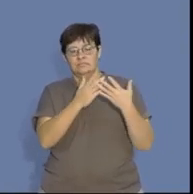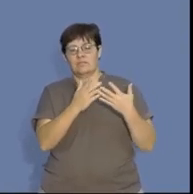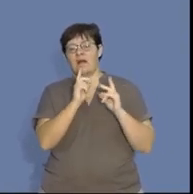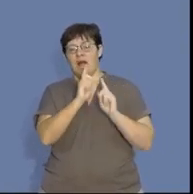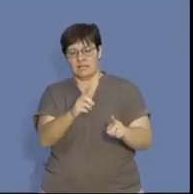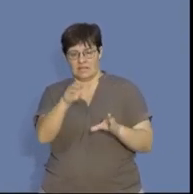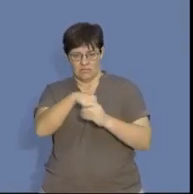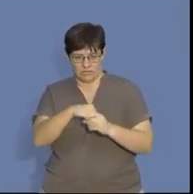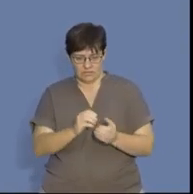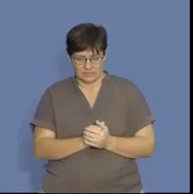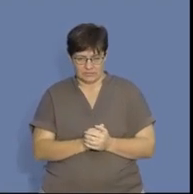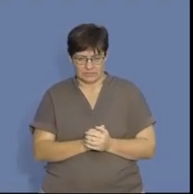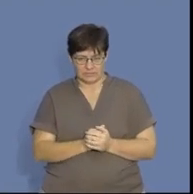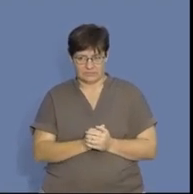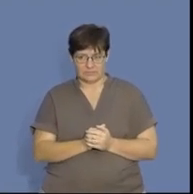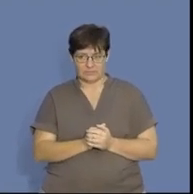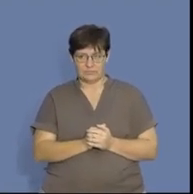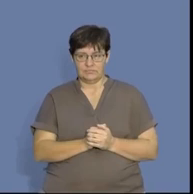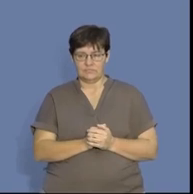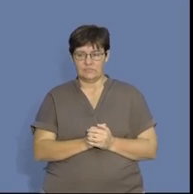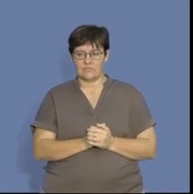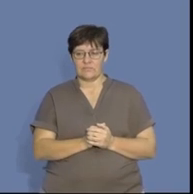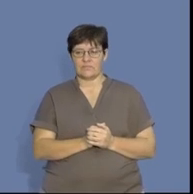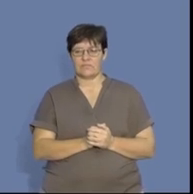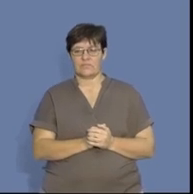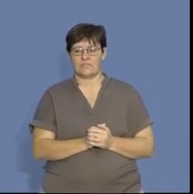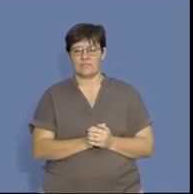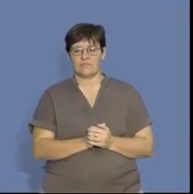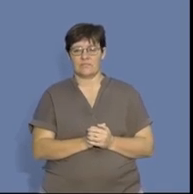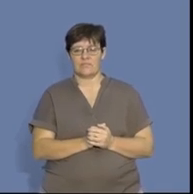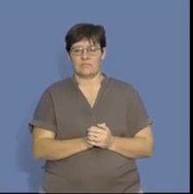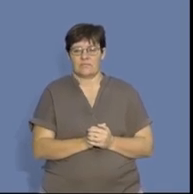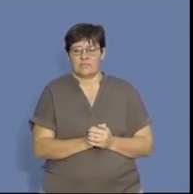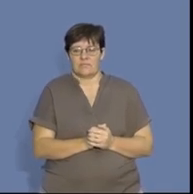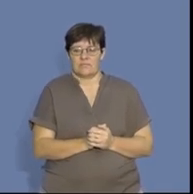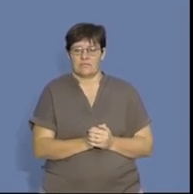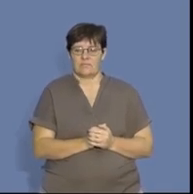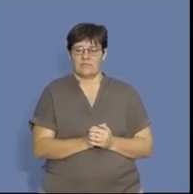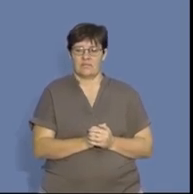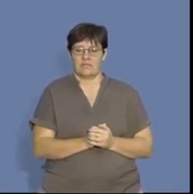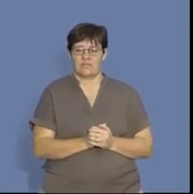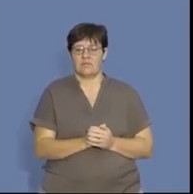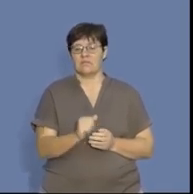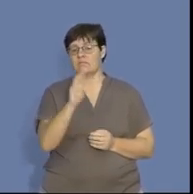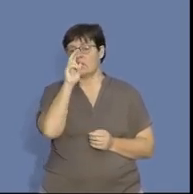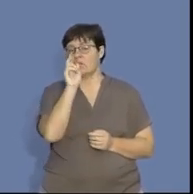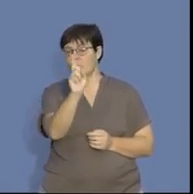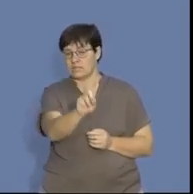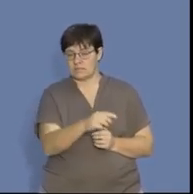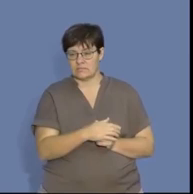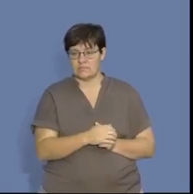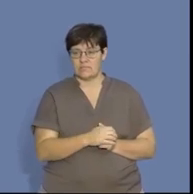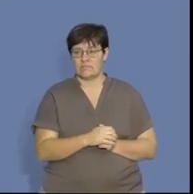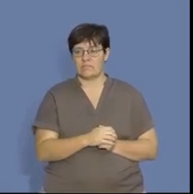my answer. So going back to the question, let's just go back a slide, right? So looking at